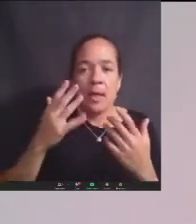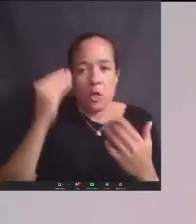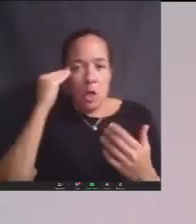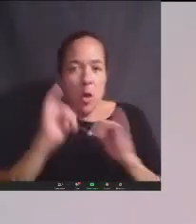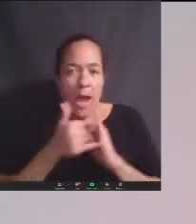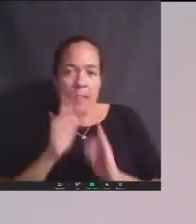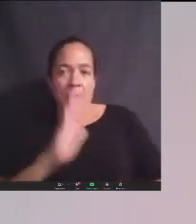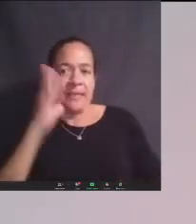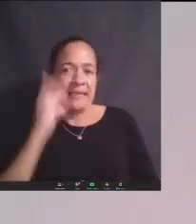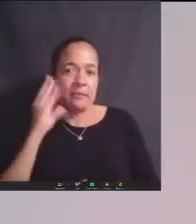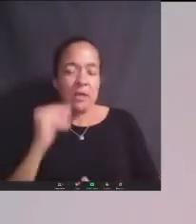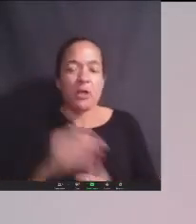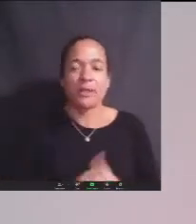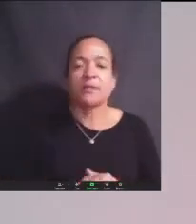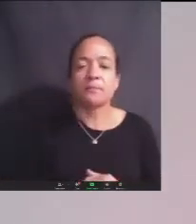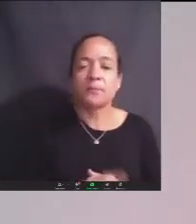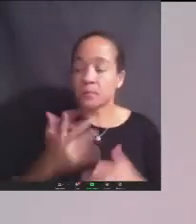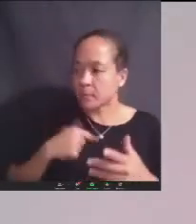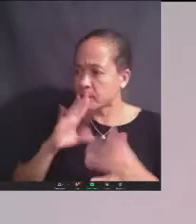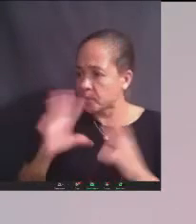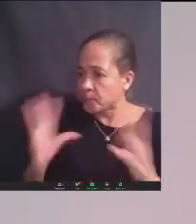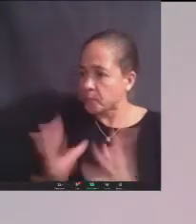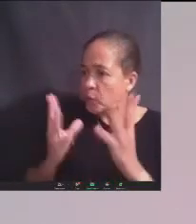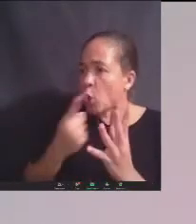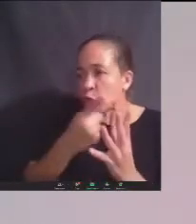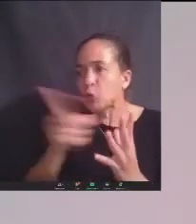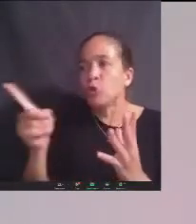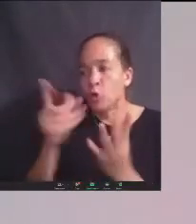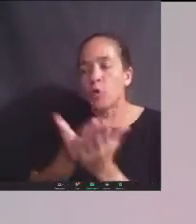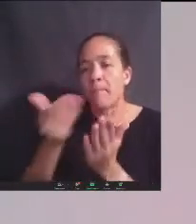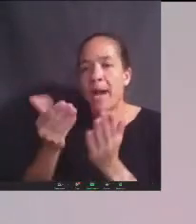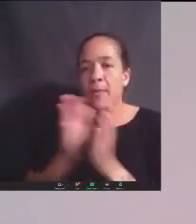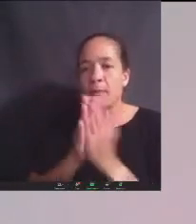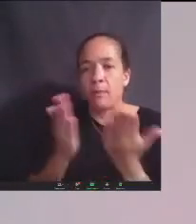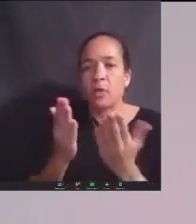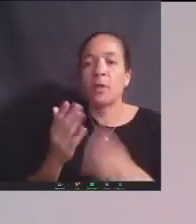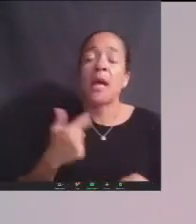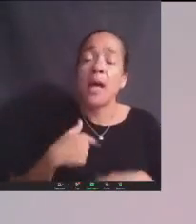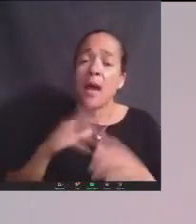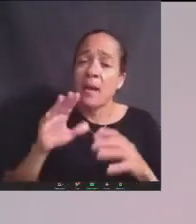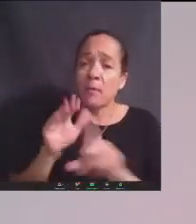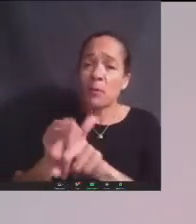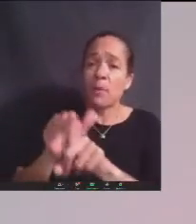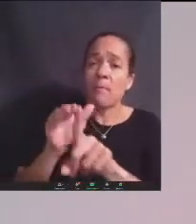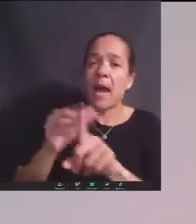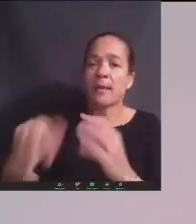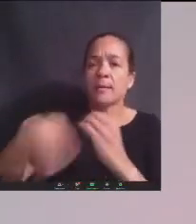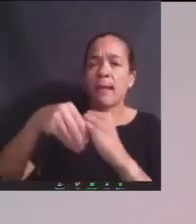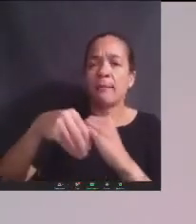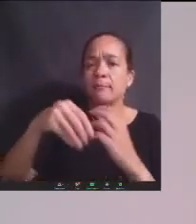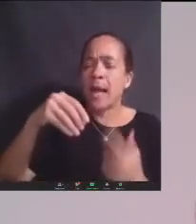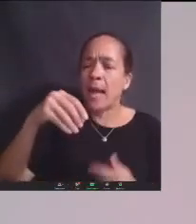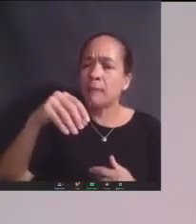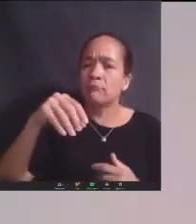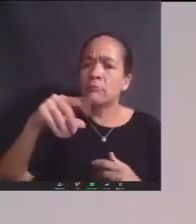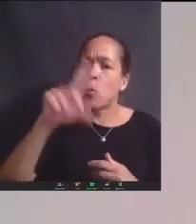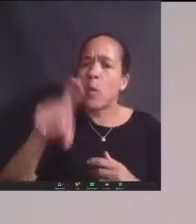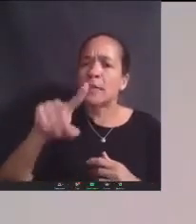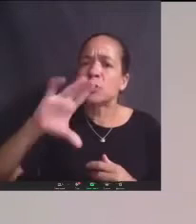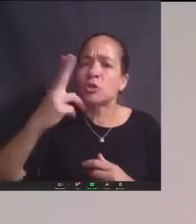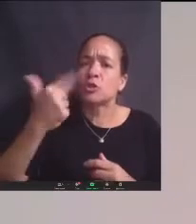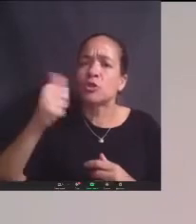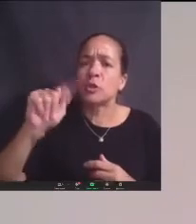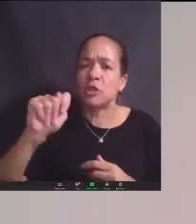know, I want to remind everybody to ask questions via the chat box. I have a couple of more before we jump into some of those questions. Trabian, you